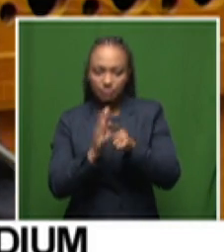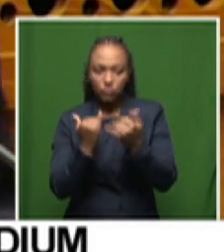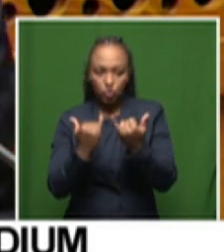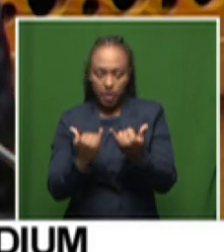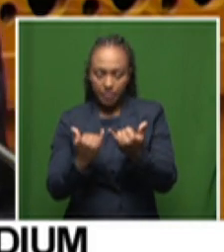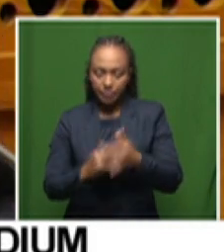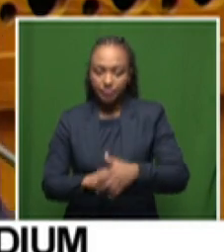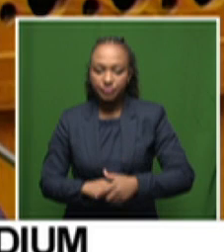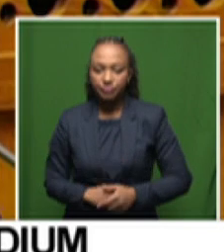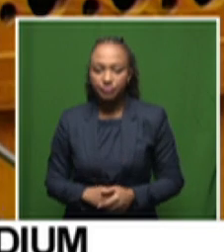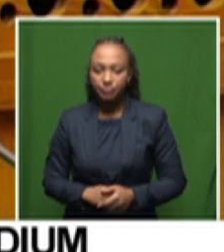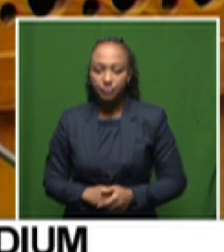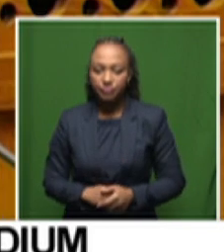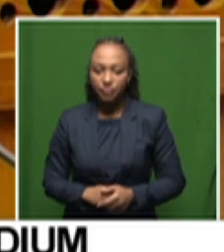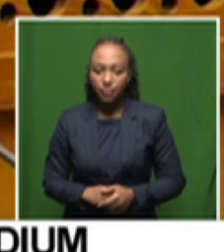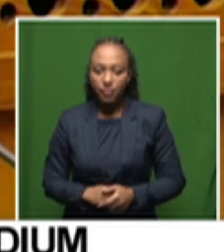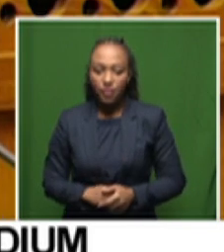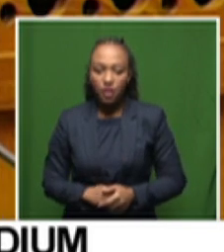Honorable members,